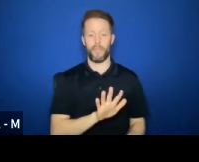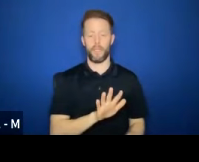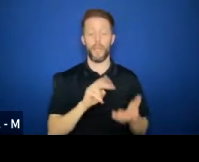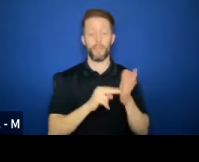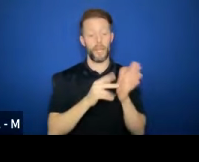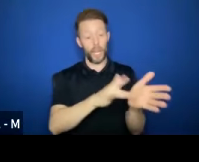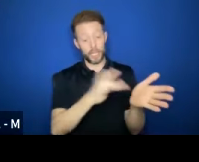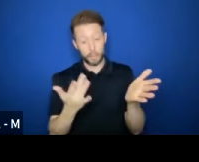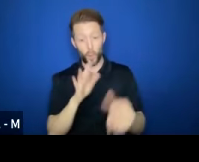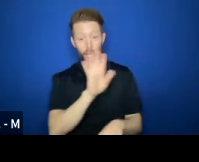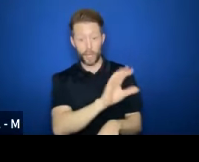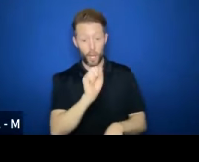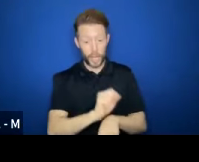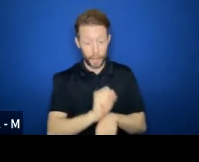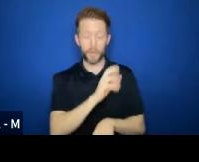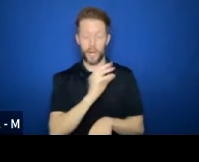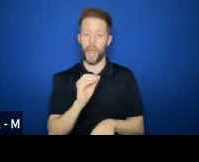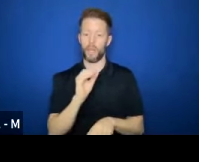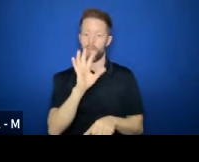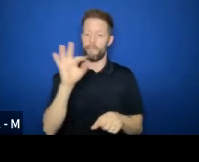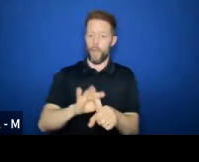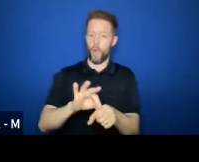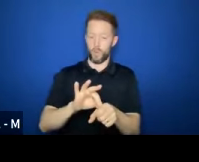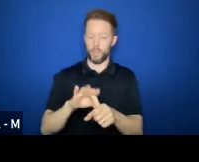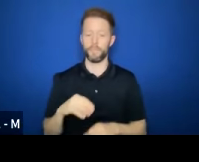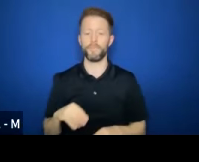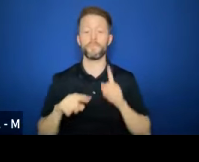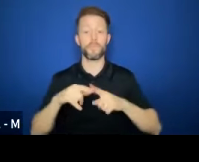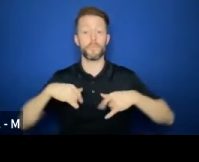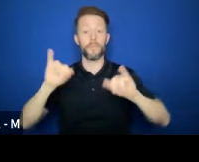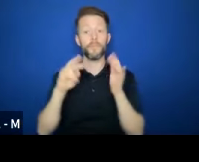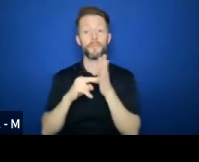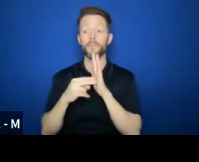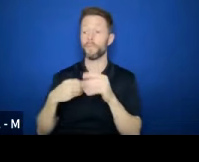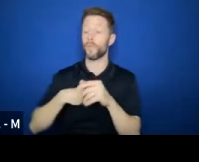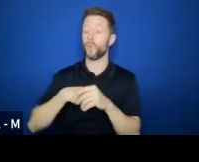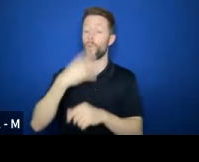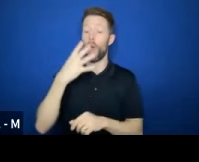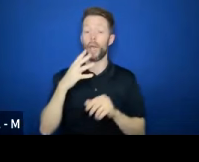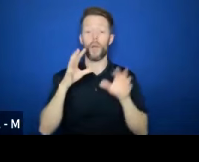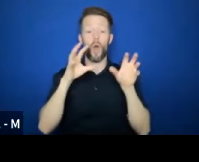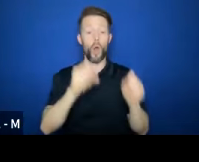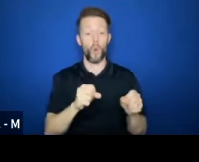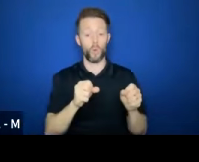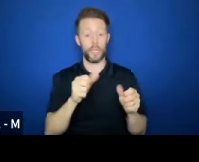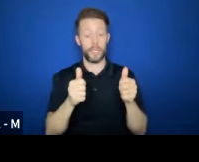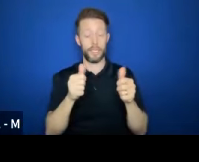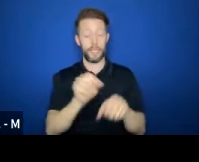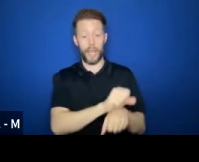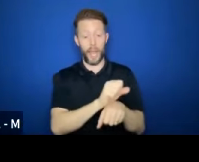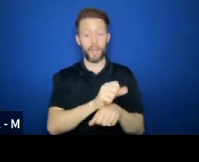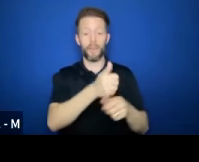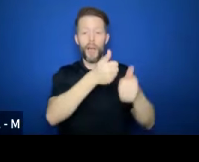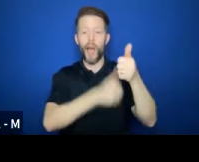labor, but also our vote. But it still meant that white slave owners in the South were underrepresented or did not have